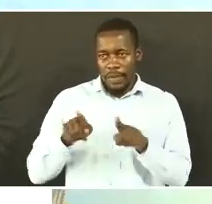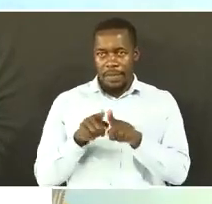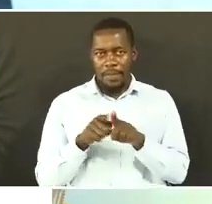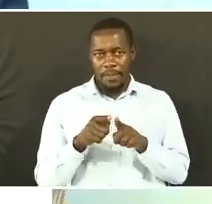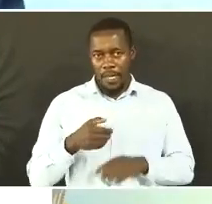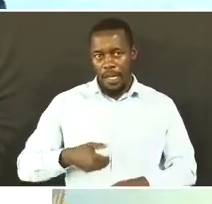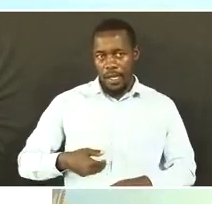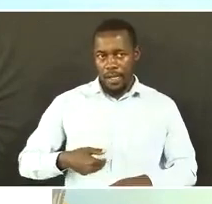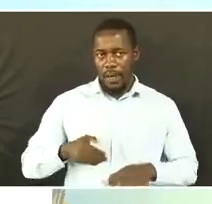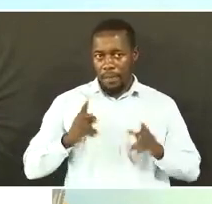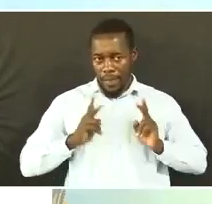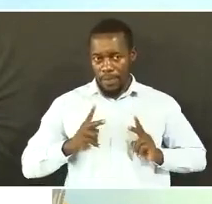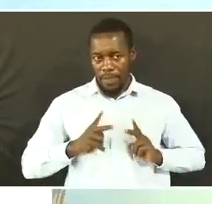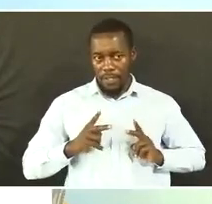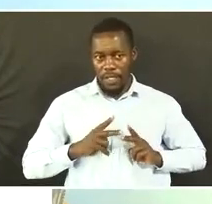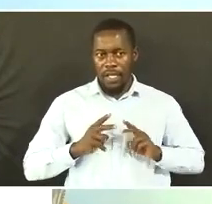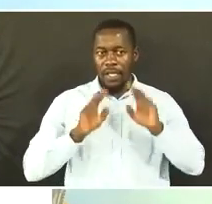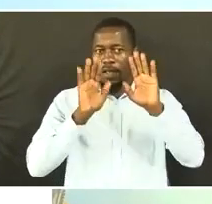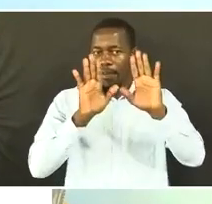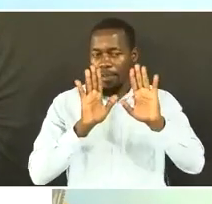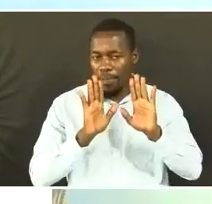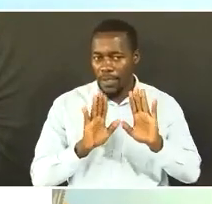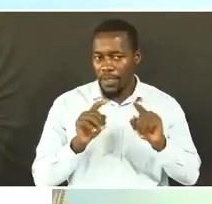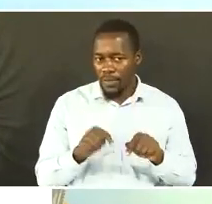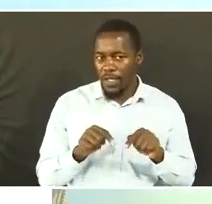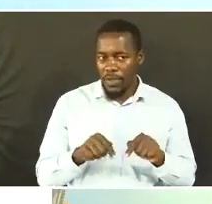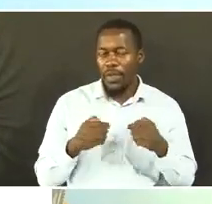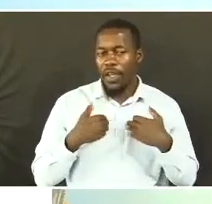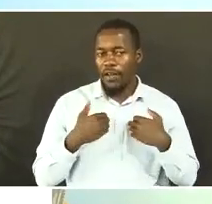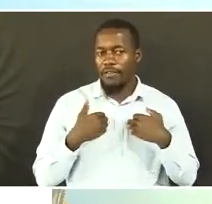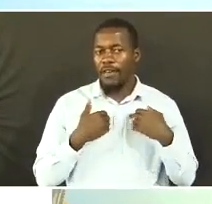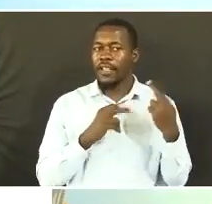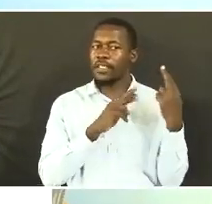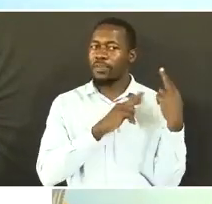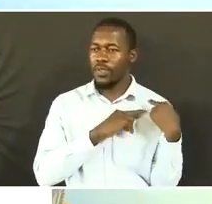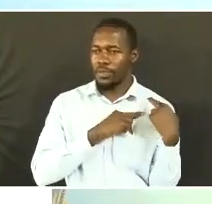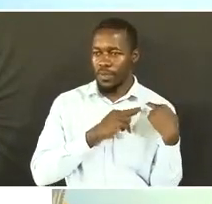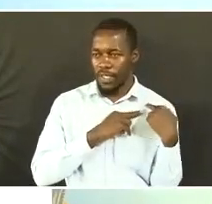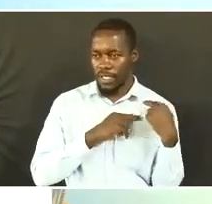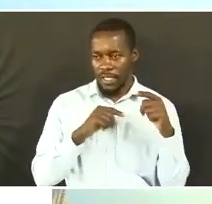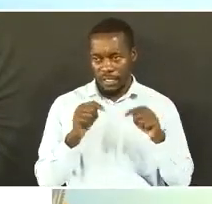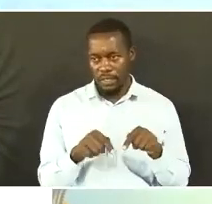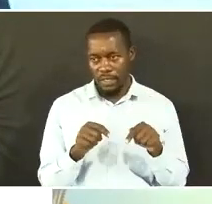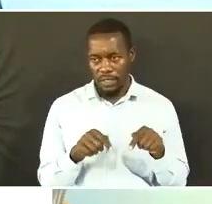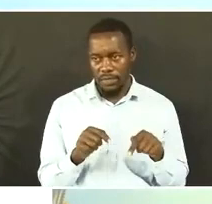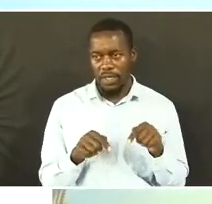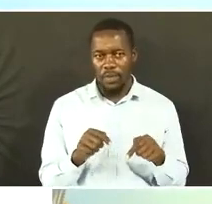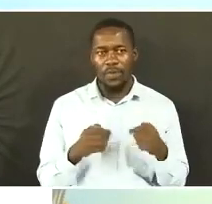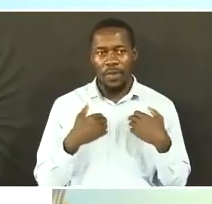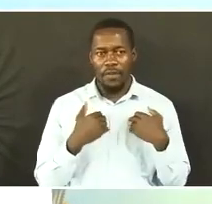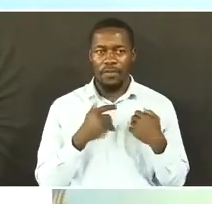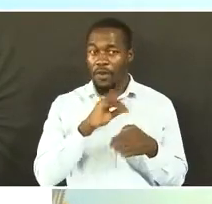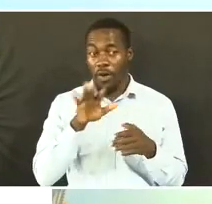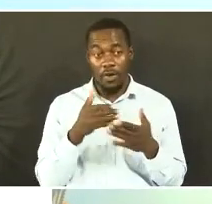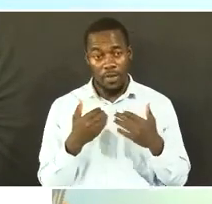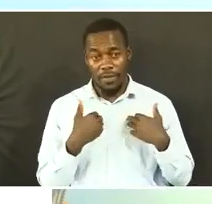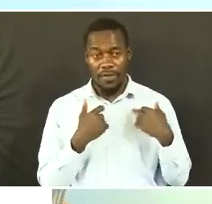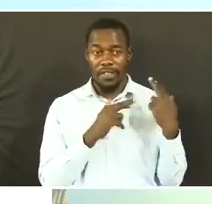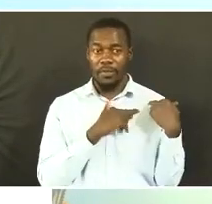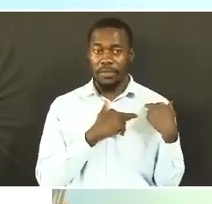the message goes out that we still have a work to do in reaching out to prodigal Sean's in our